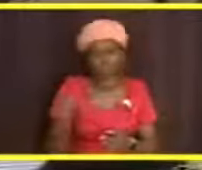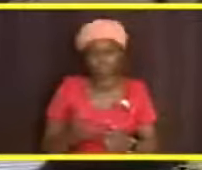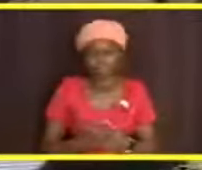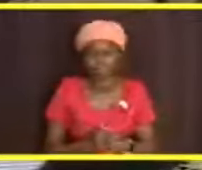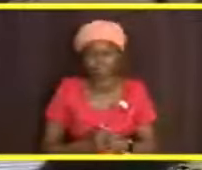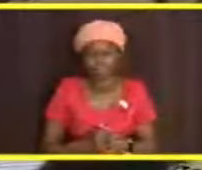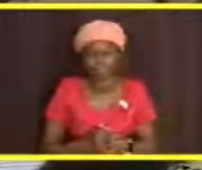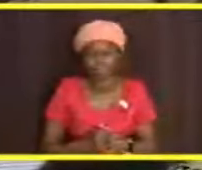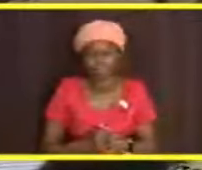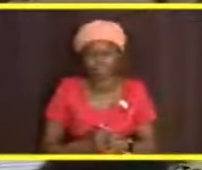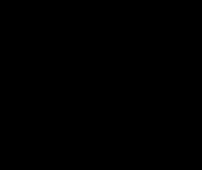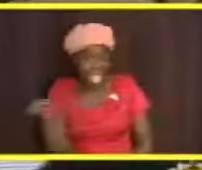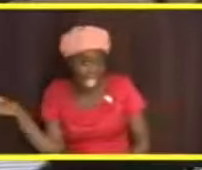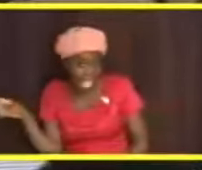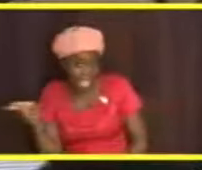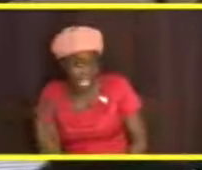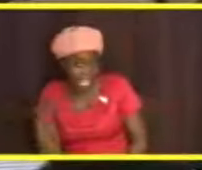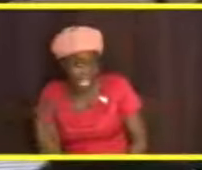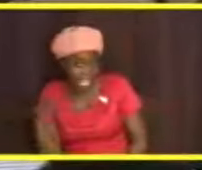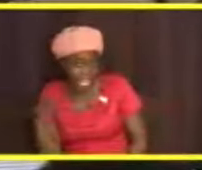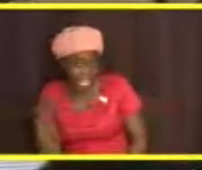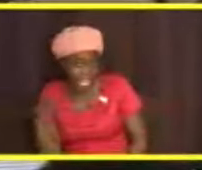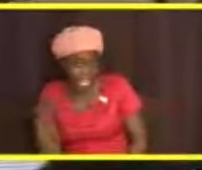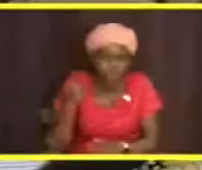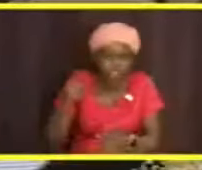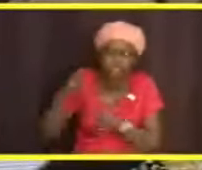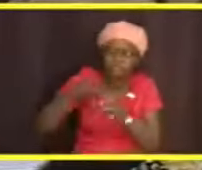Hell was originally,